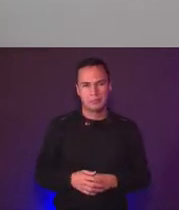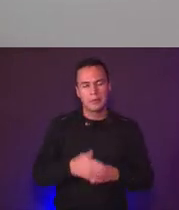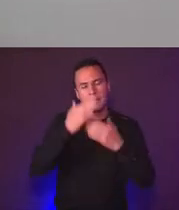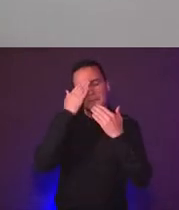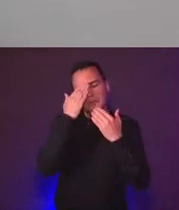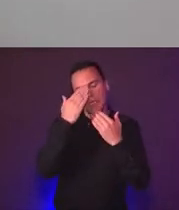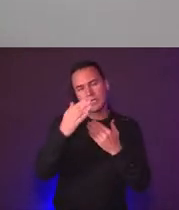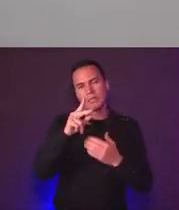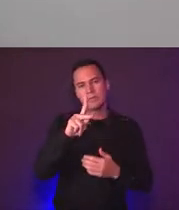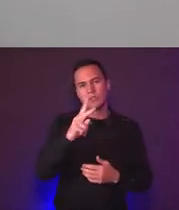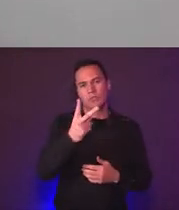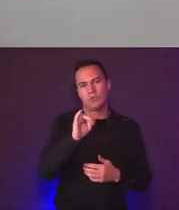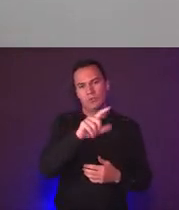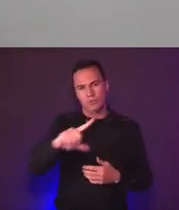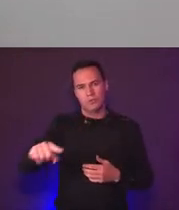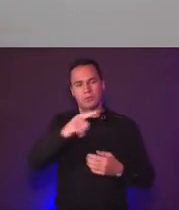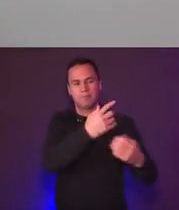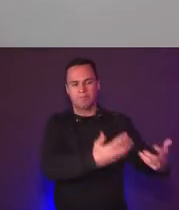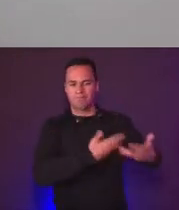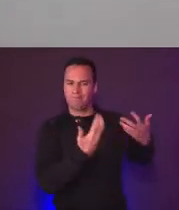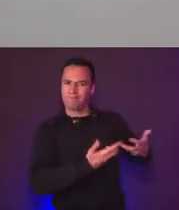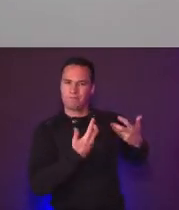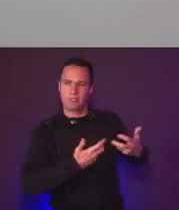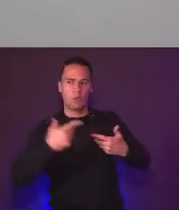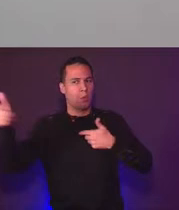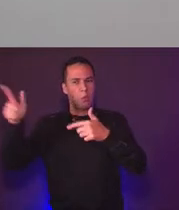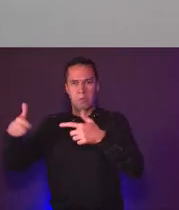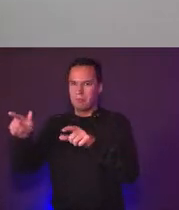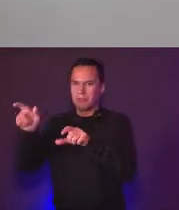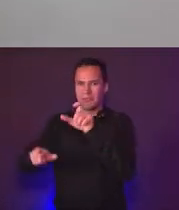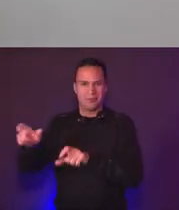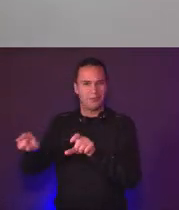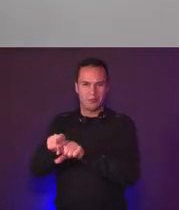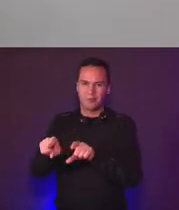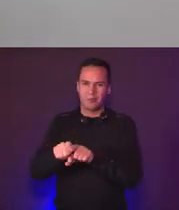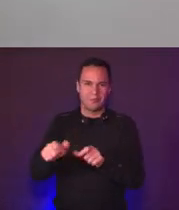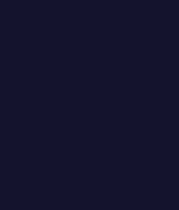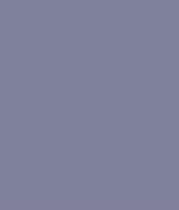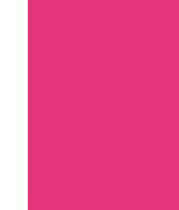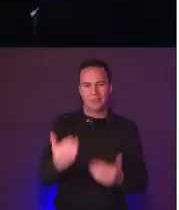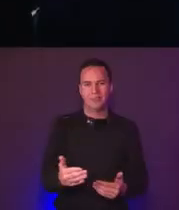you, Phil, for inspiring me and so many others. I hope I have done you proud.